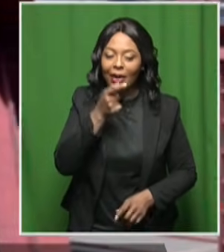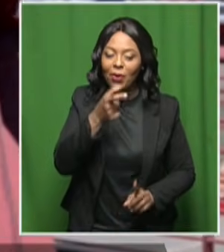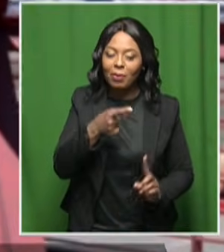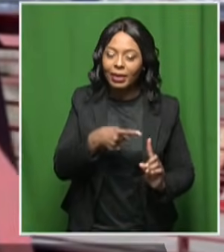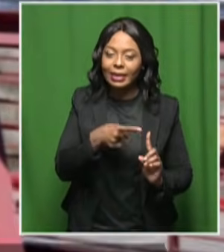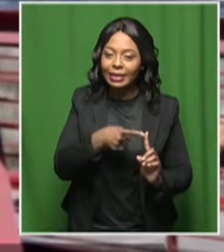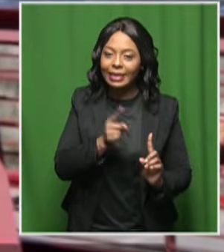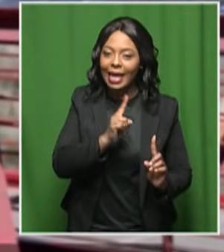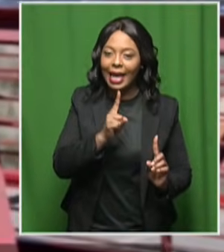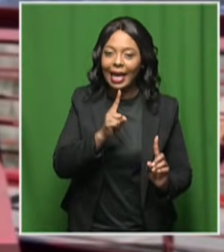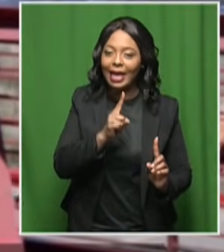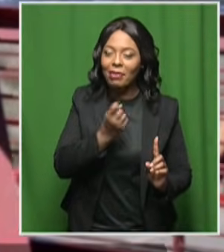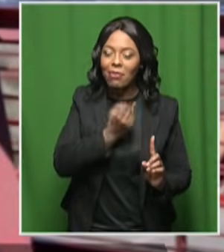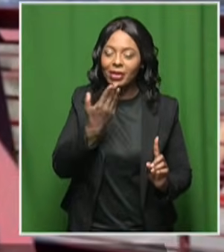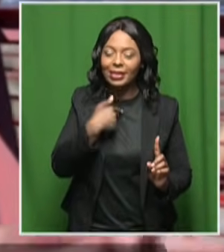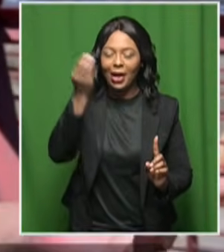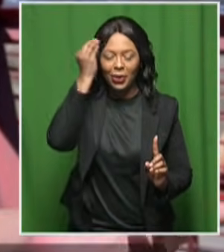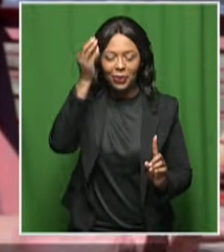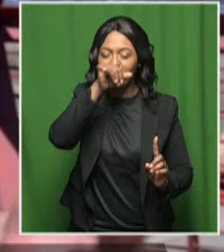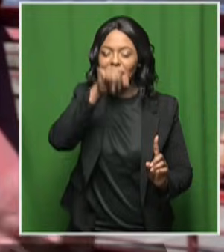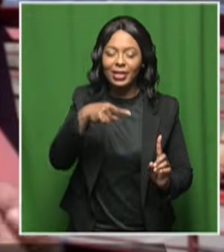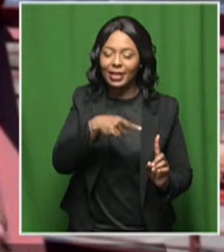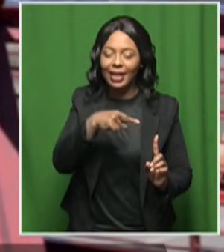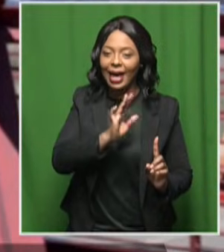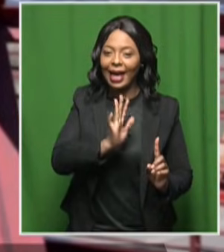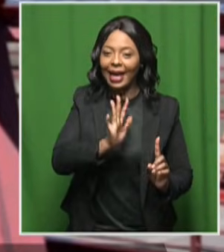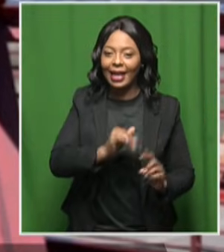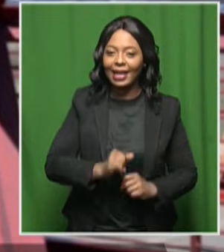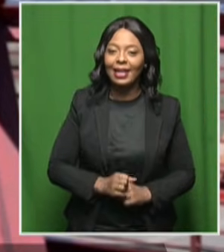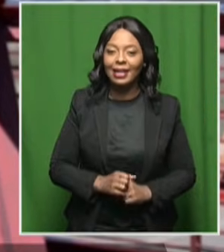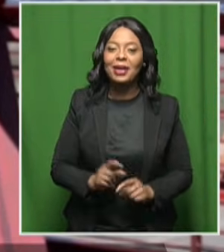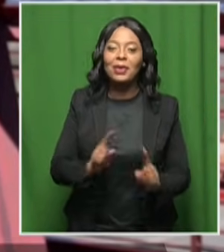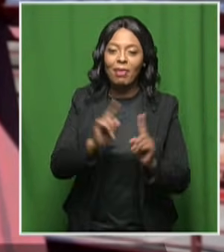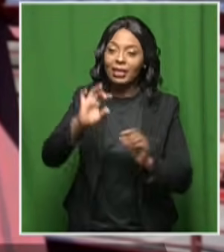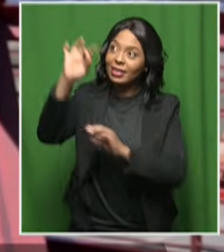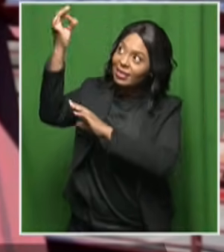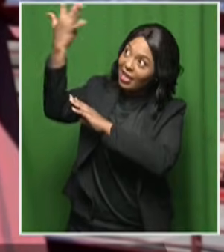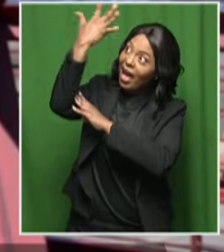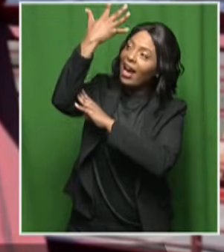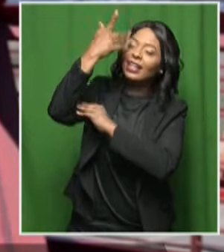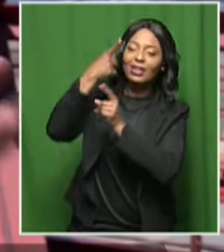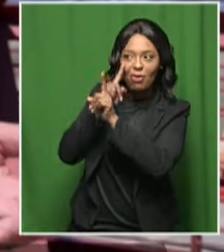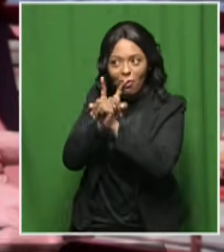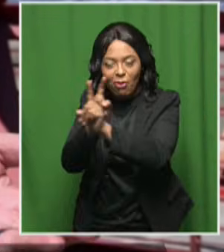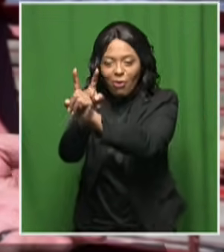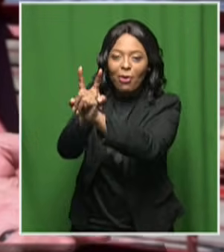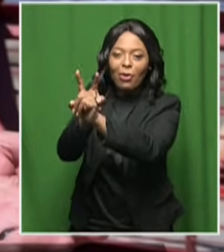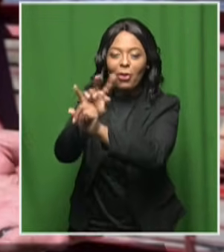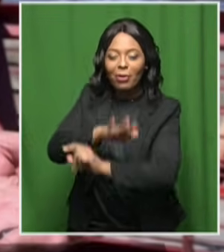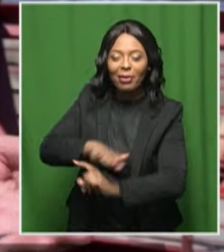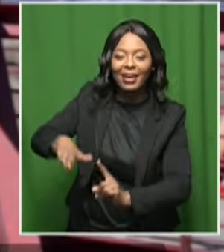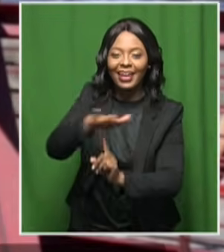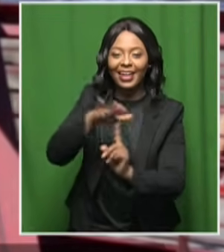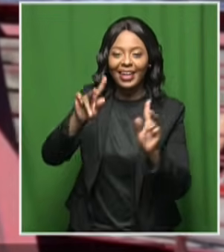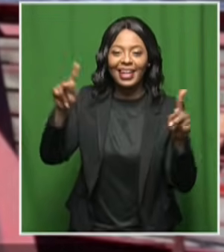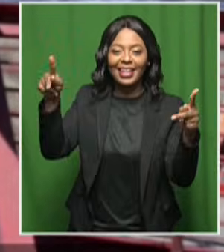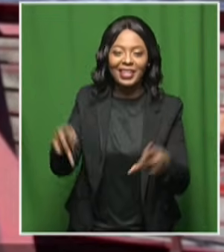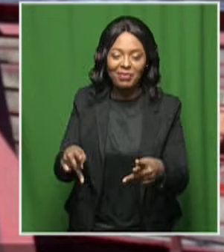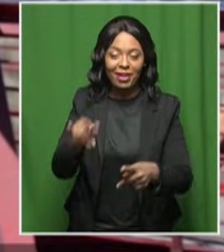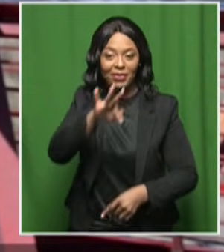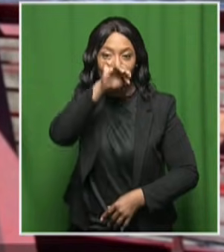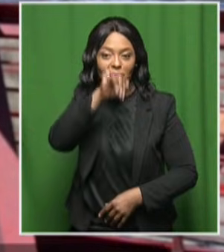David. But of course, as he said, follow the sun to Kimberley, to the Northern Cape. If you're a lover